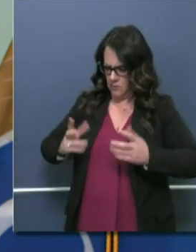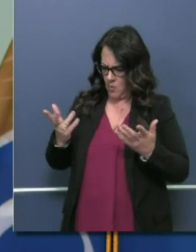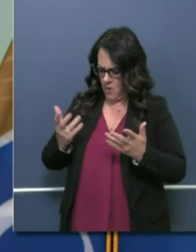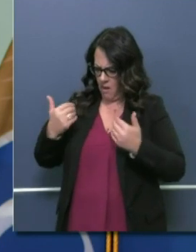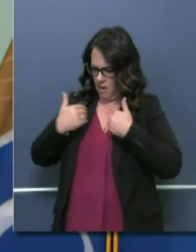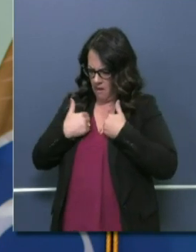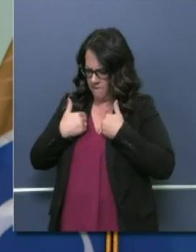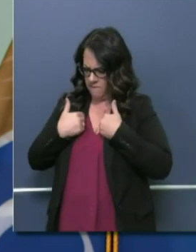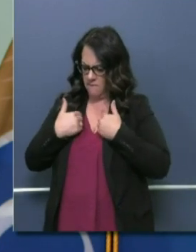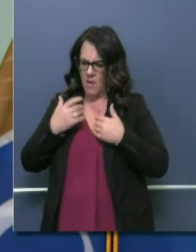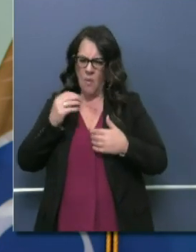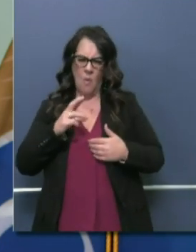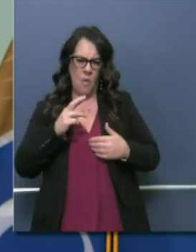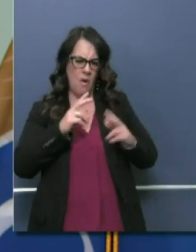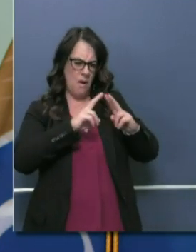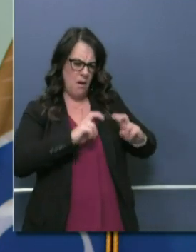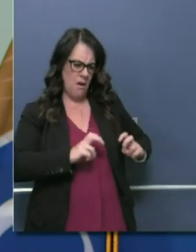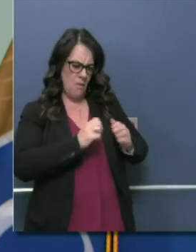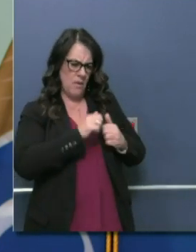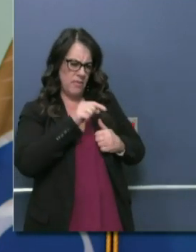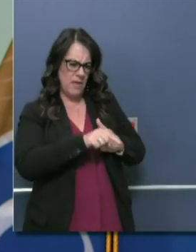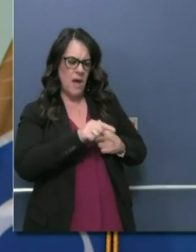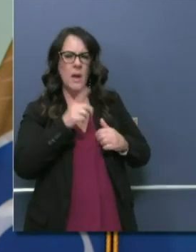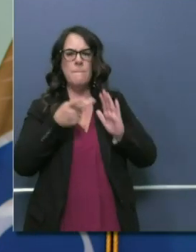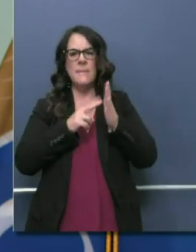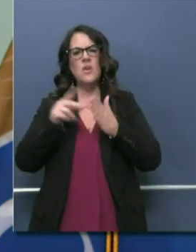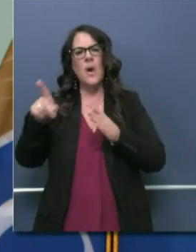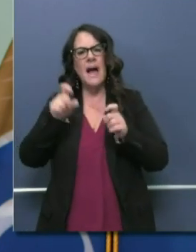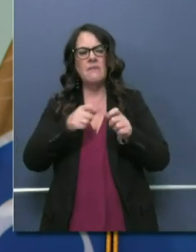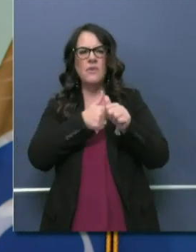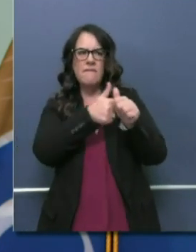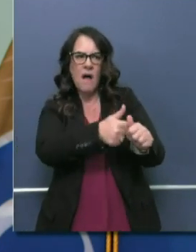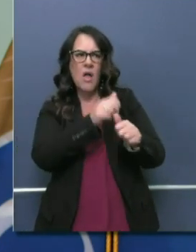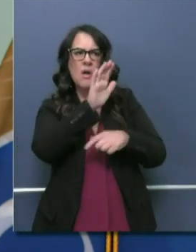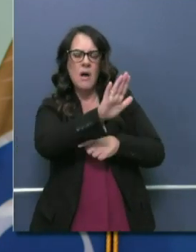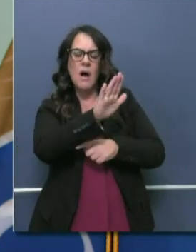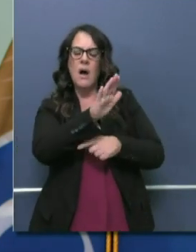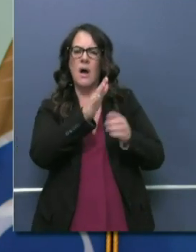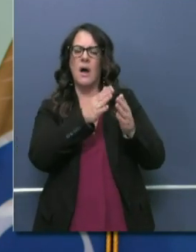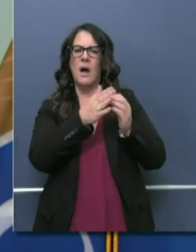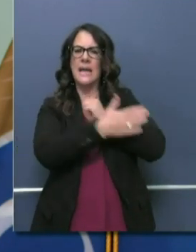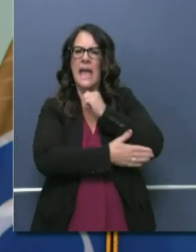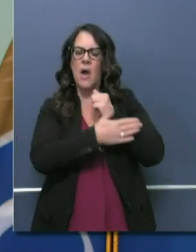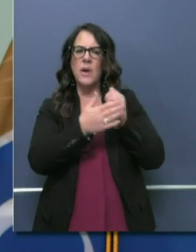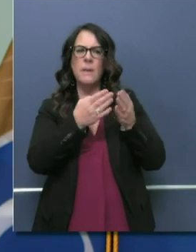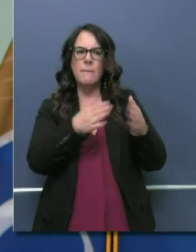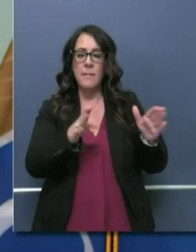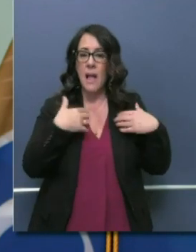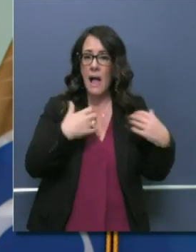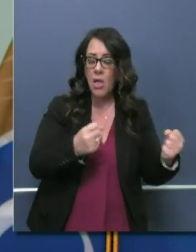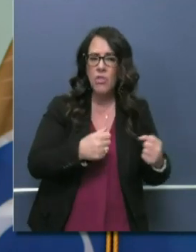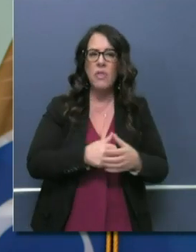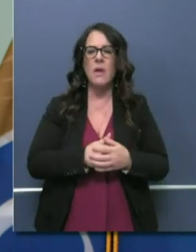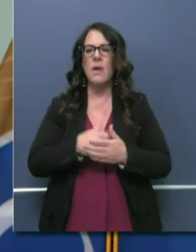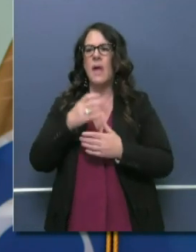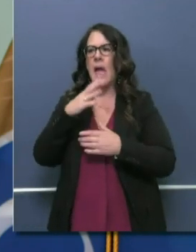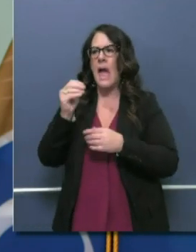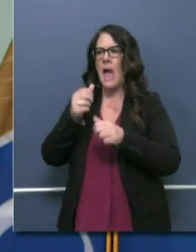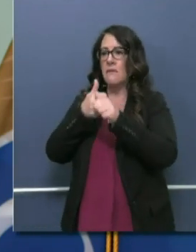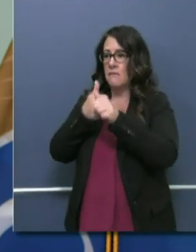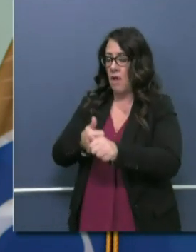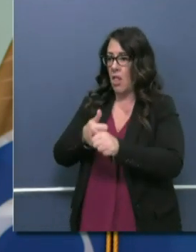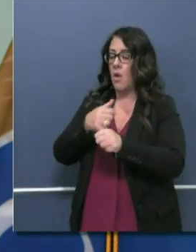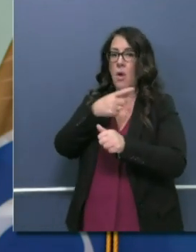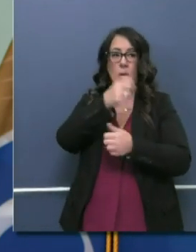official in concurrence with the county supervisors, can be self-certified, attested to, in concurrence with the local